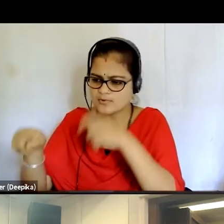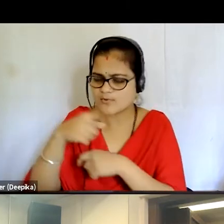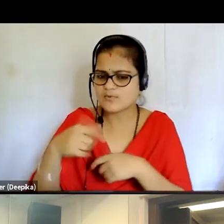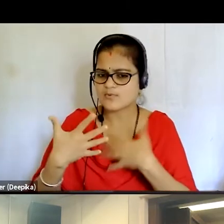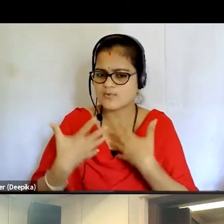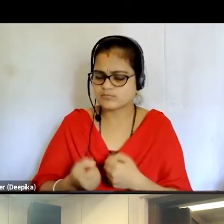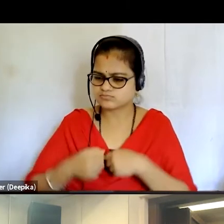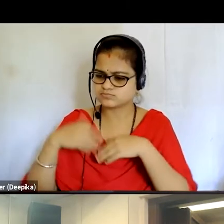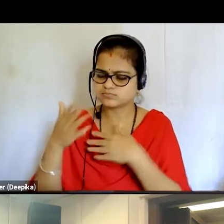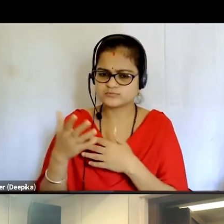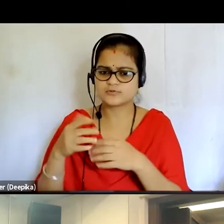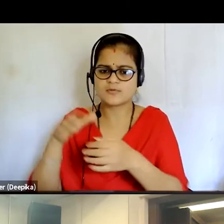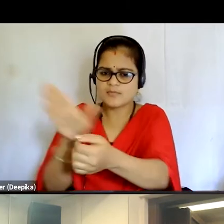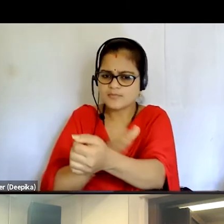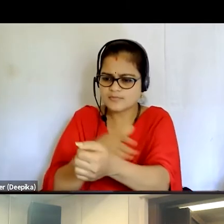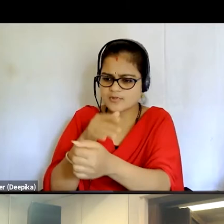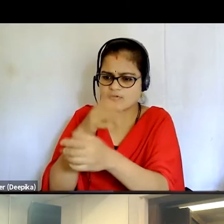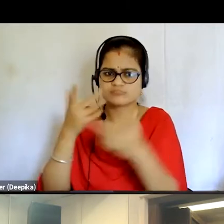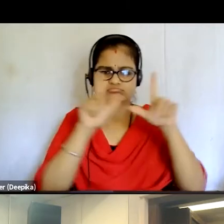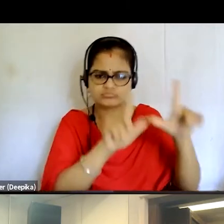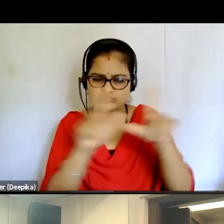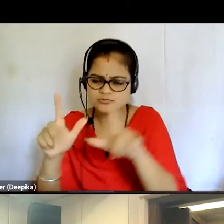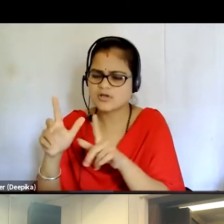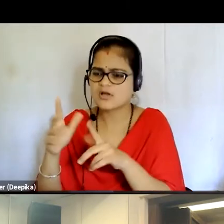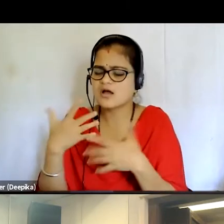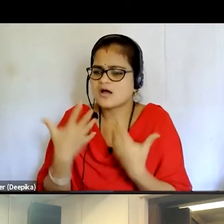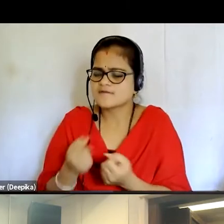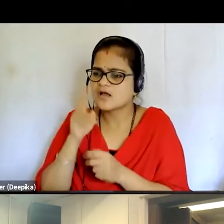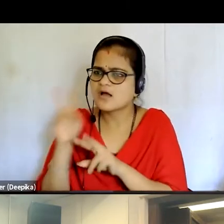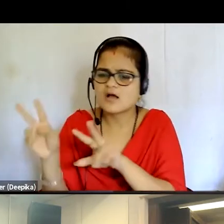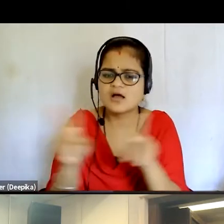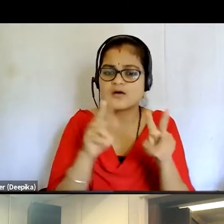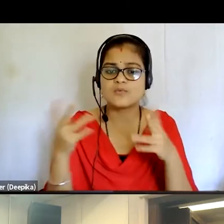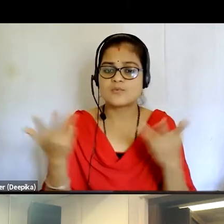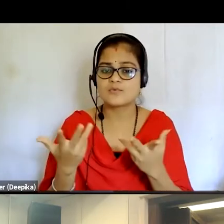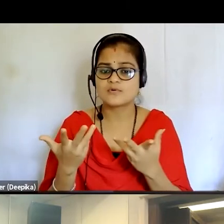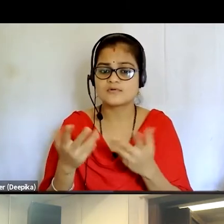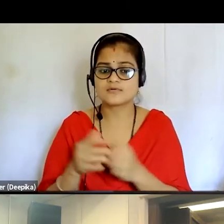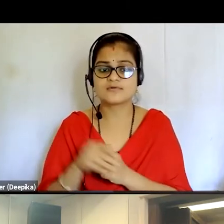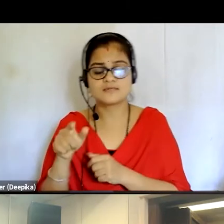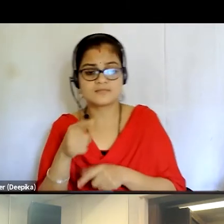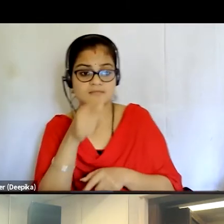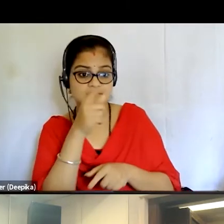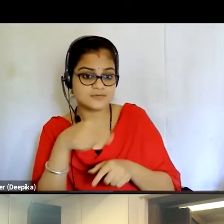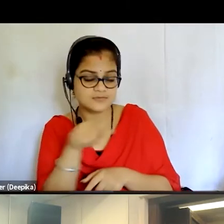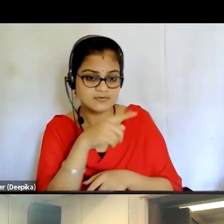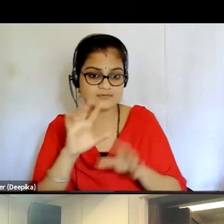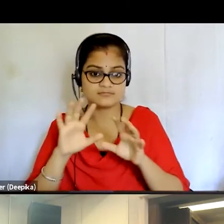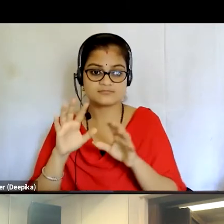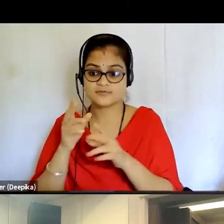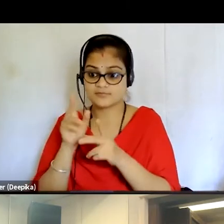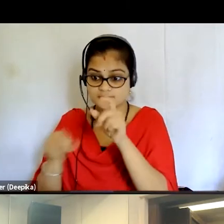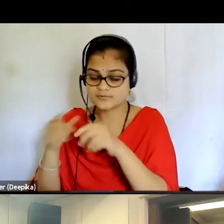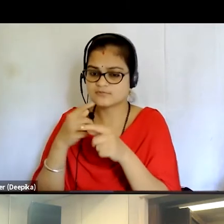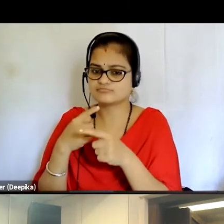expect of their museum, and they were speaking to audiences across a whole range,